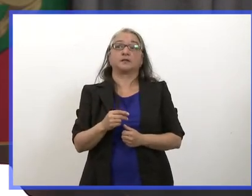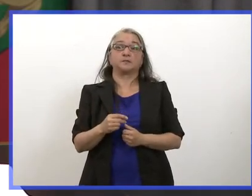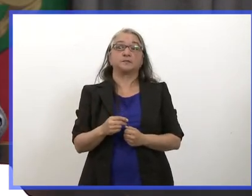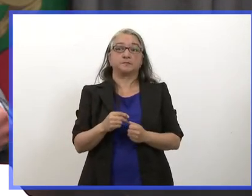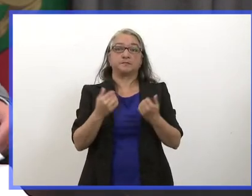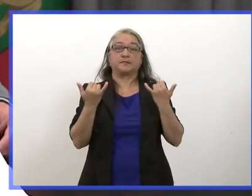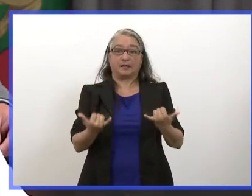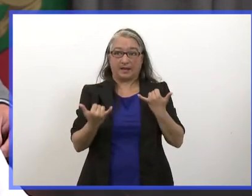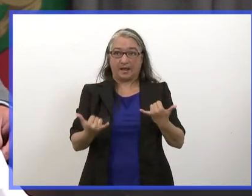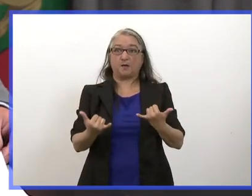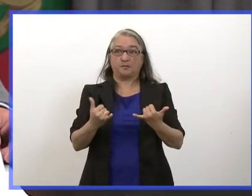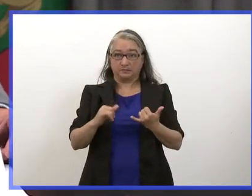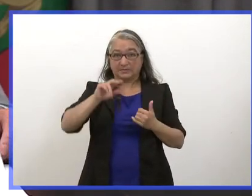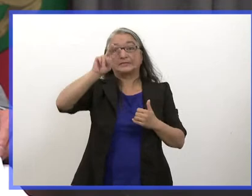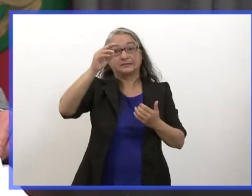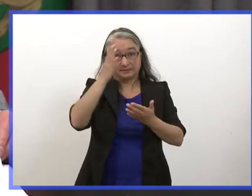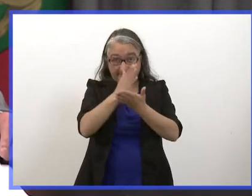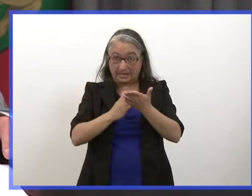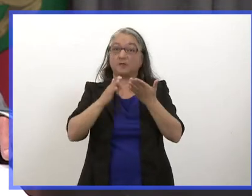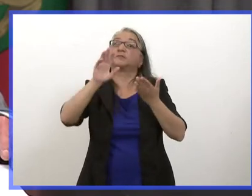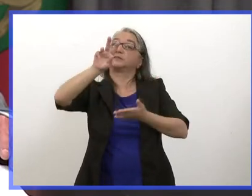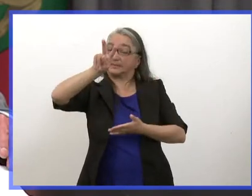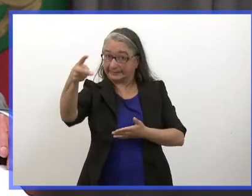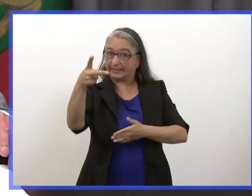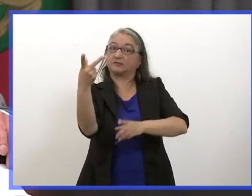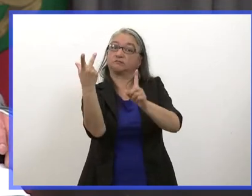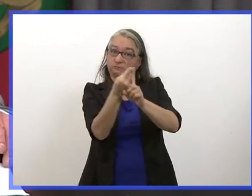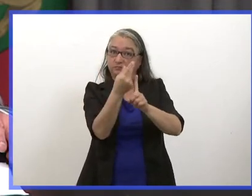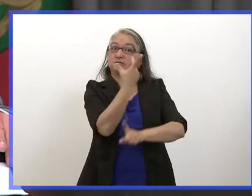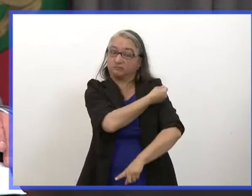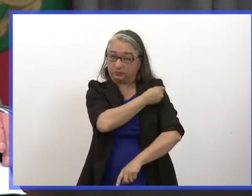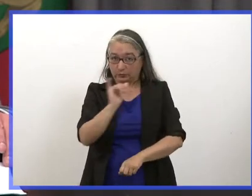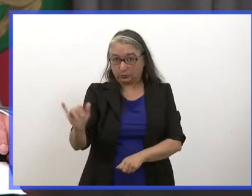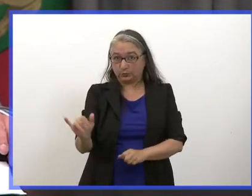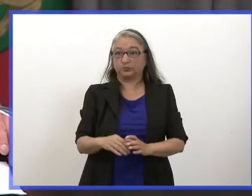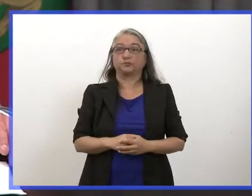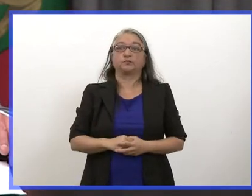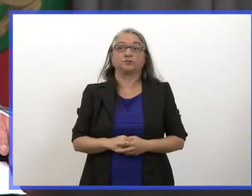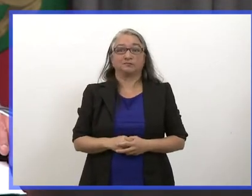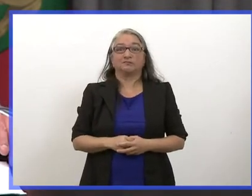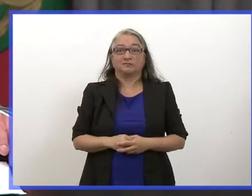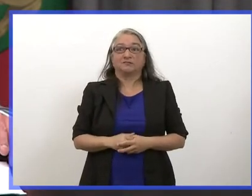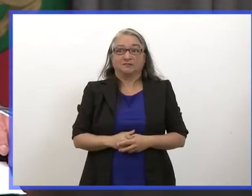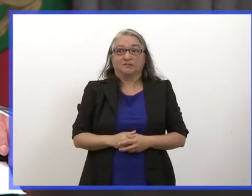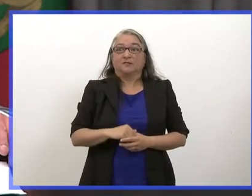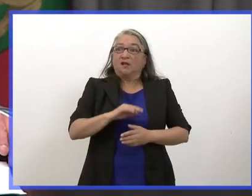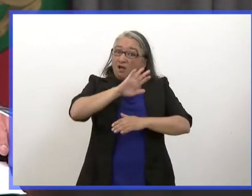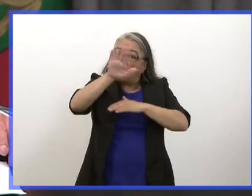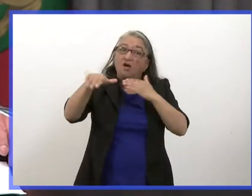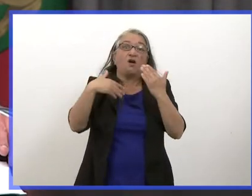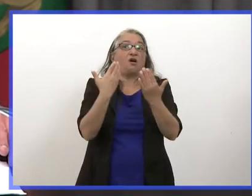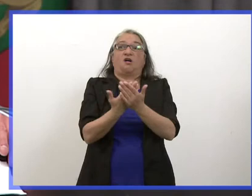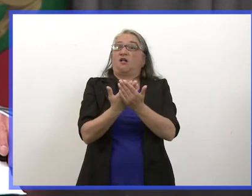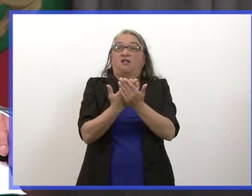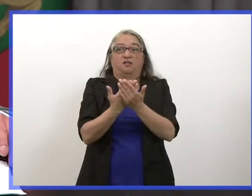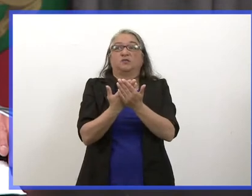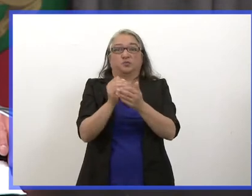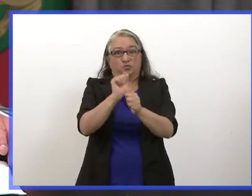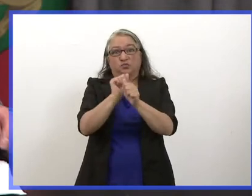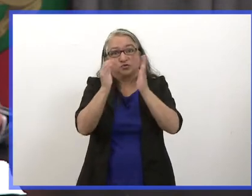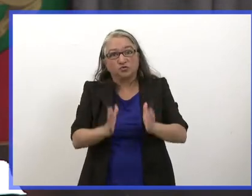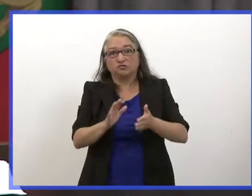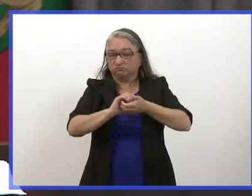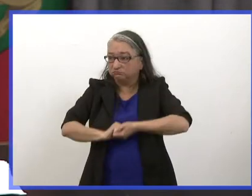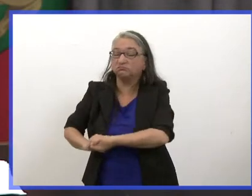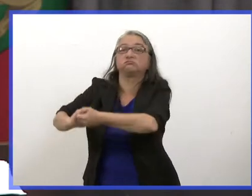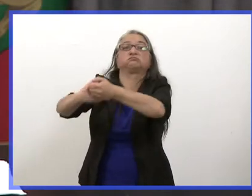we can take right now to start bringing down our risks. So it's that collective action that we've all been working for so long for, but we need to